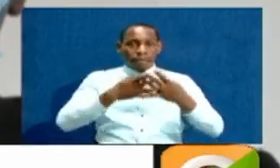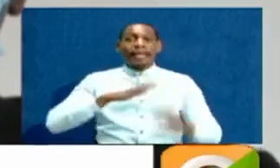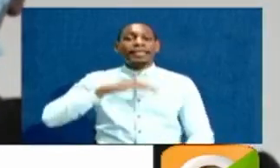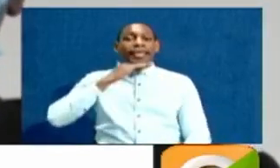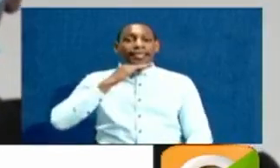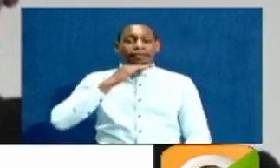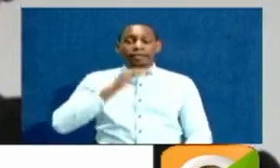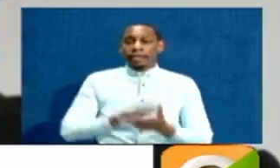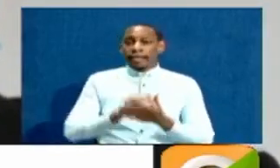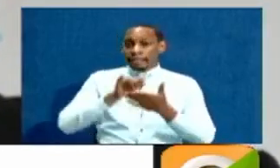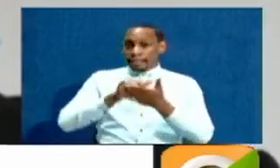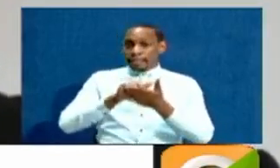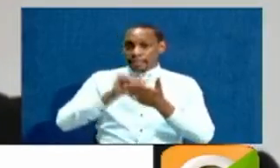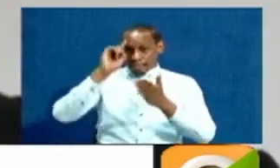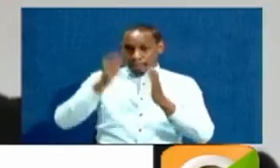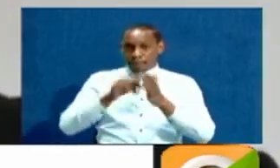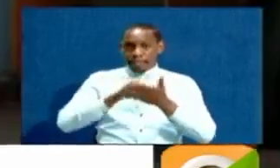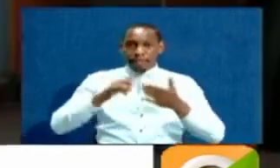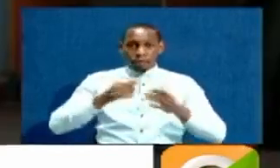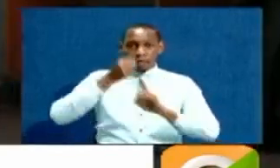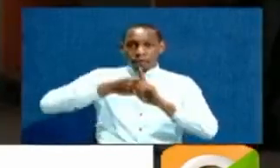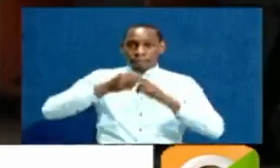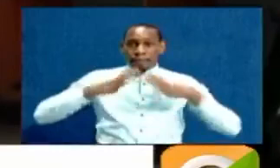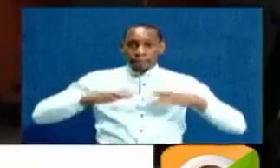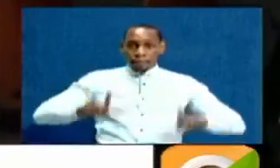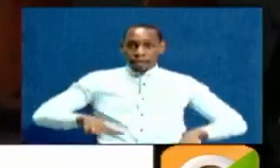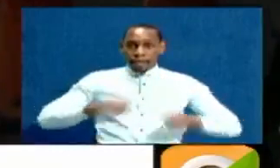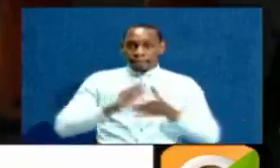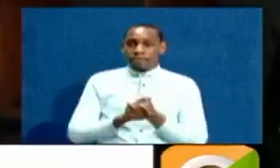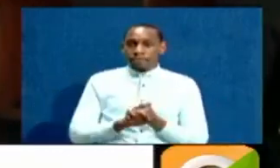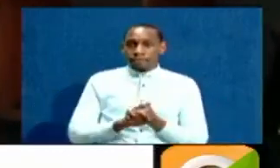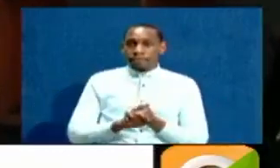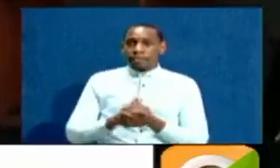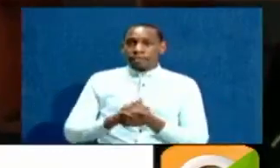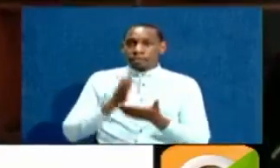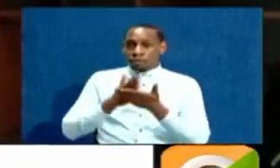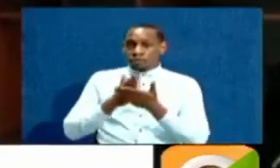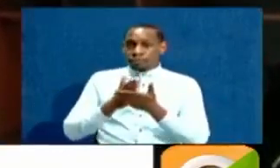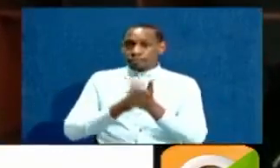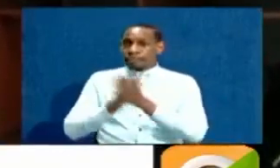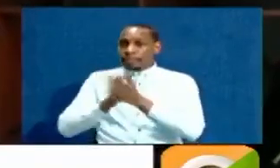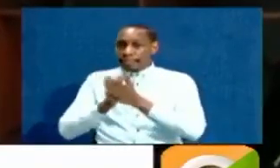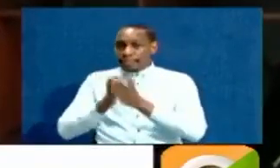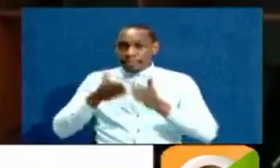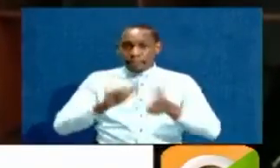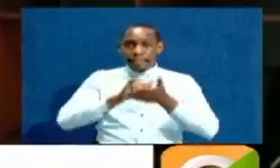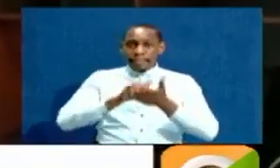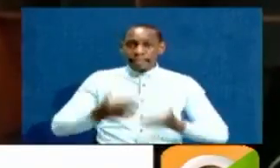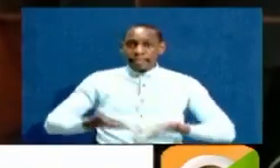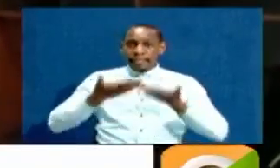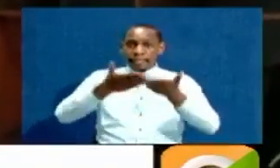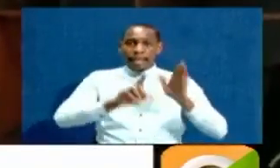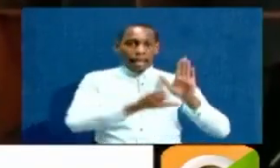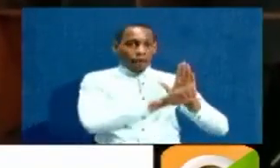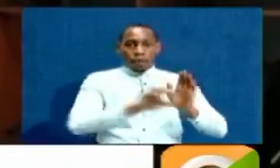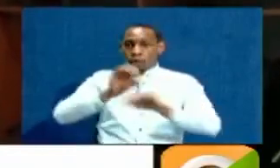death, so you realize that you're fighting for people's life. Wambui has added a special twist to the manner in which he delivers